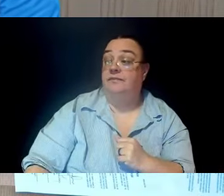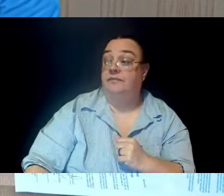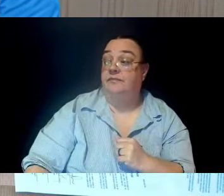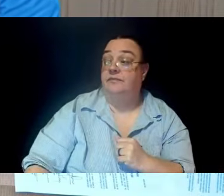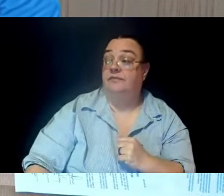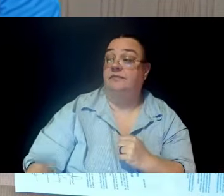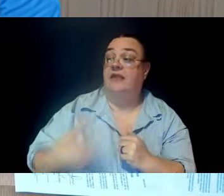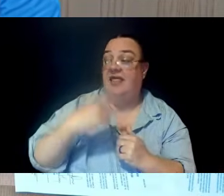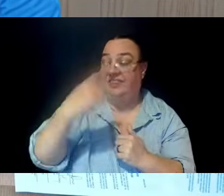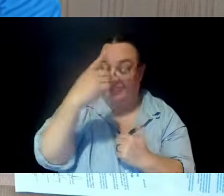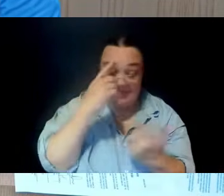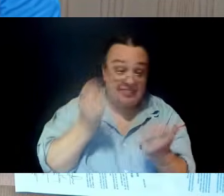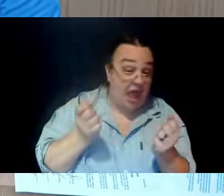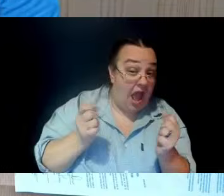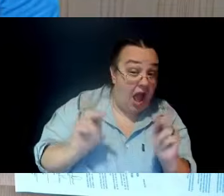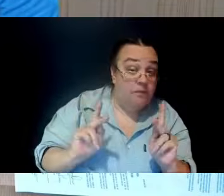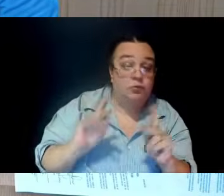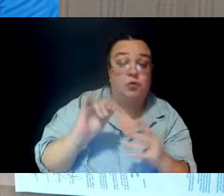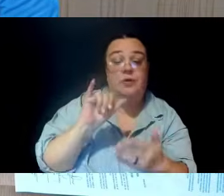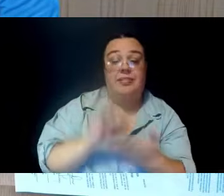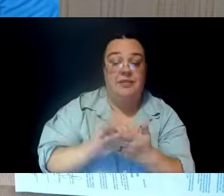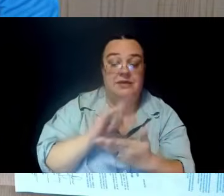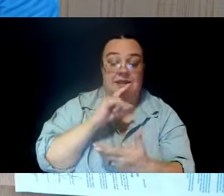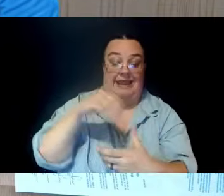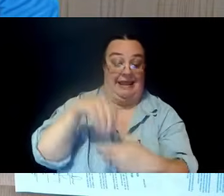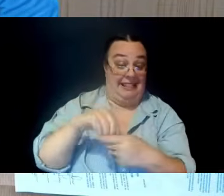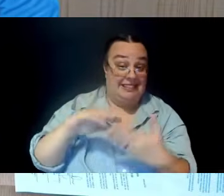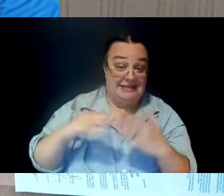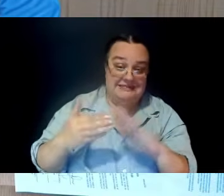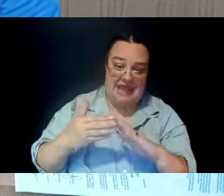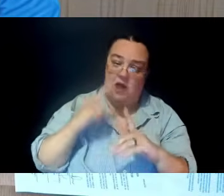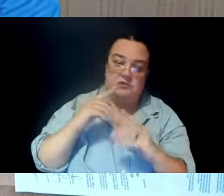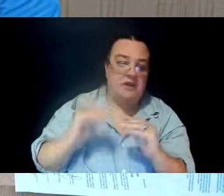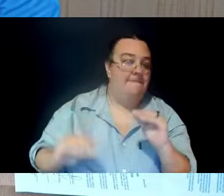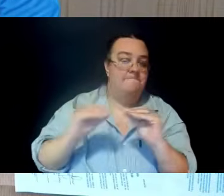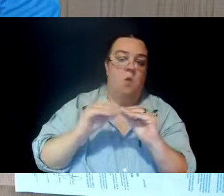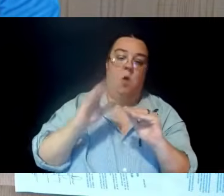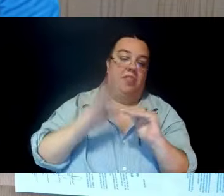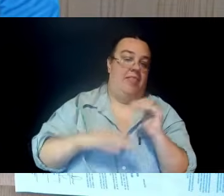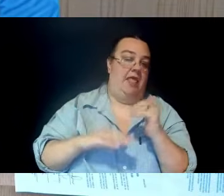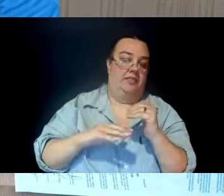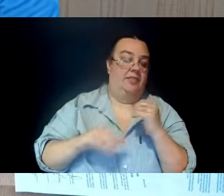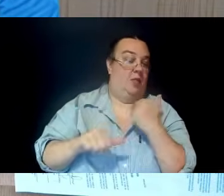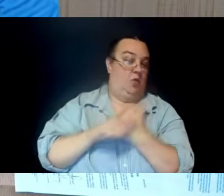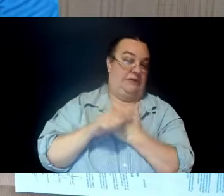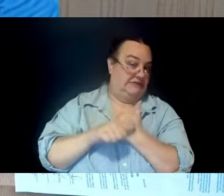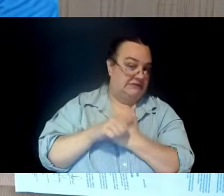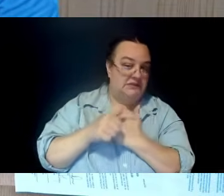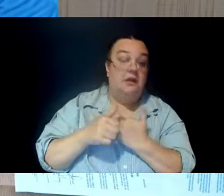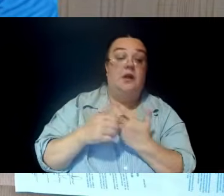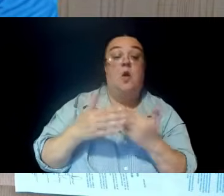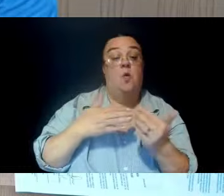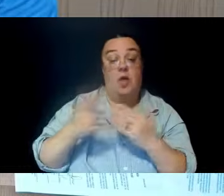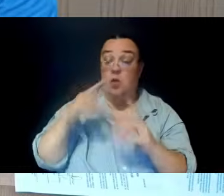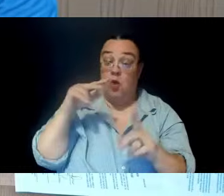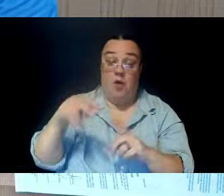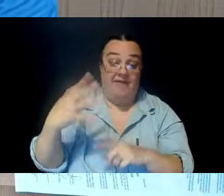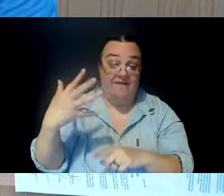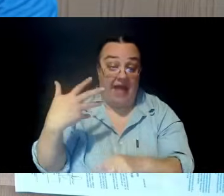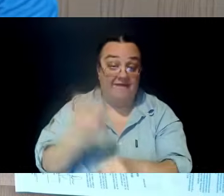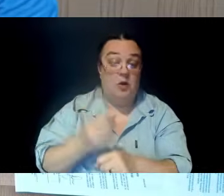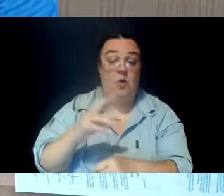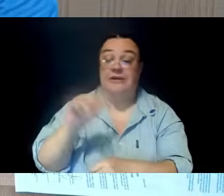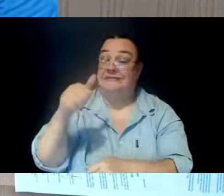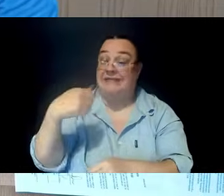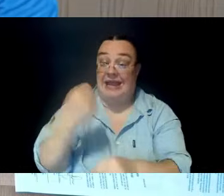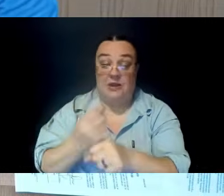opportunities of it being in the town far exceed the risks. whether you look at 5 years or 10 years or